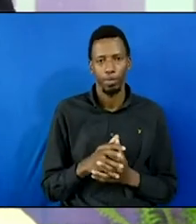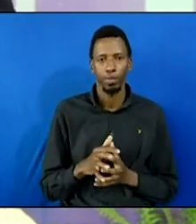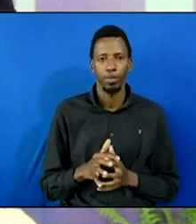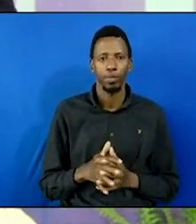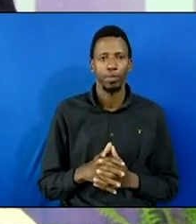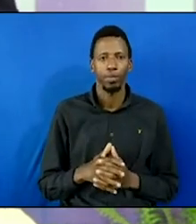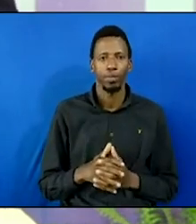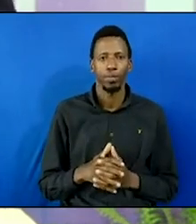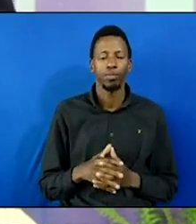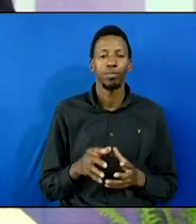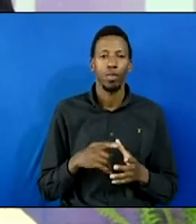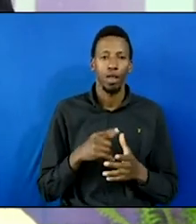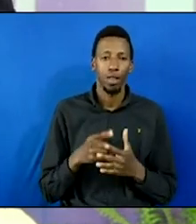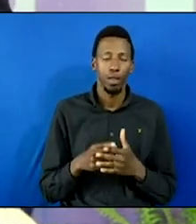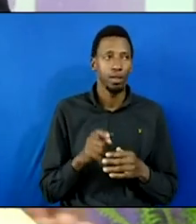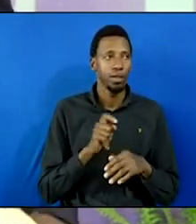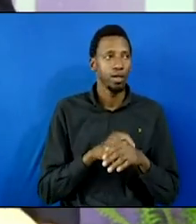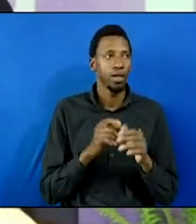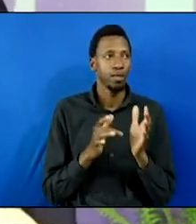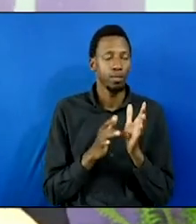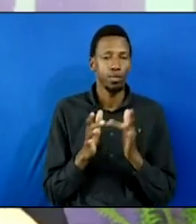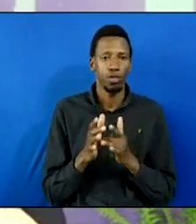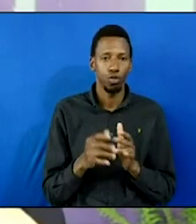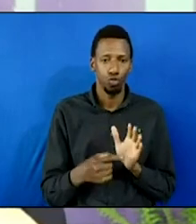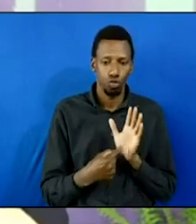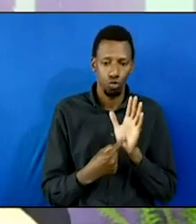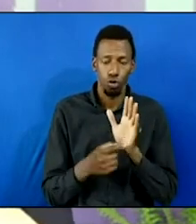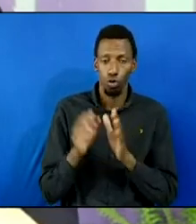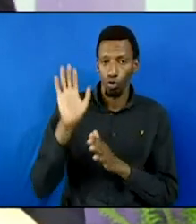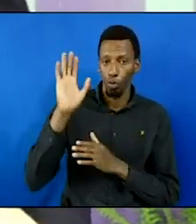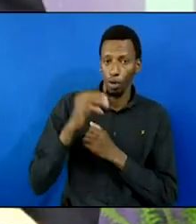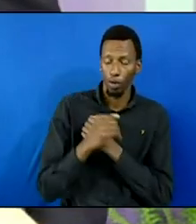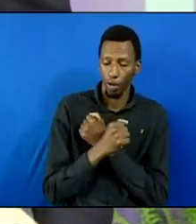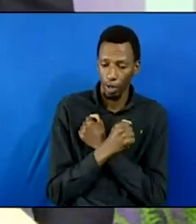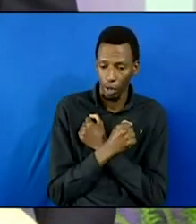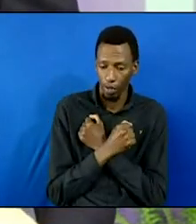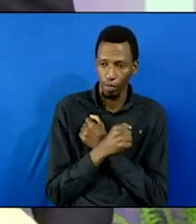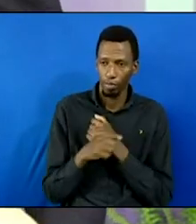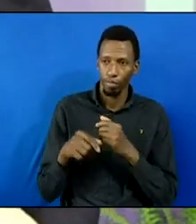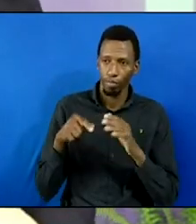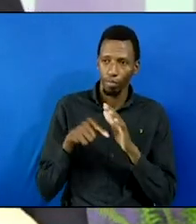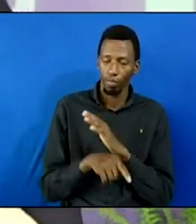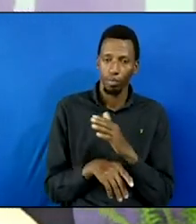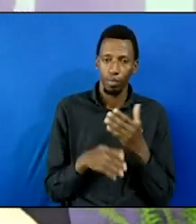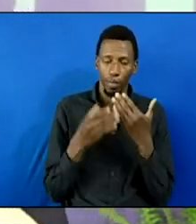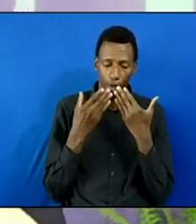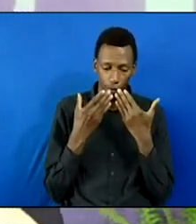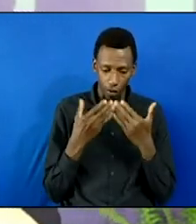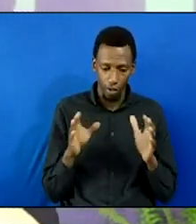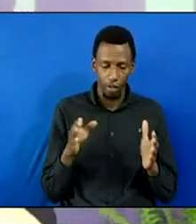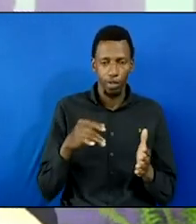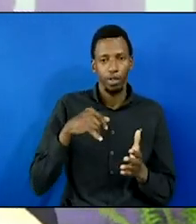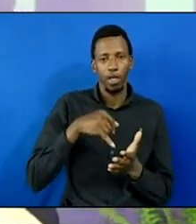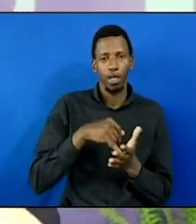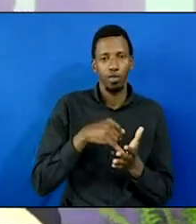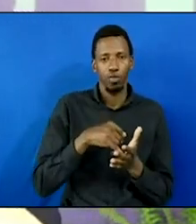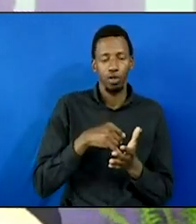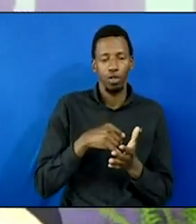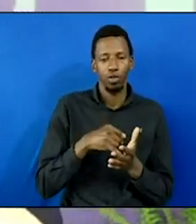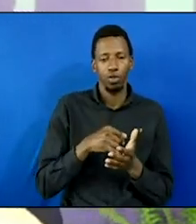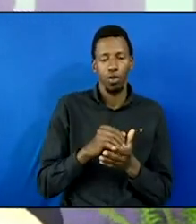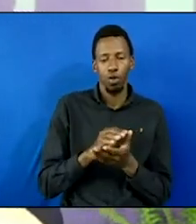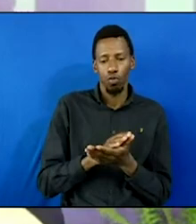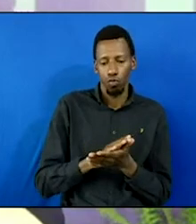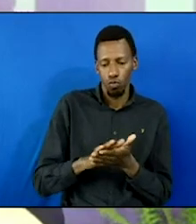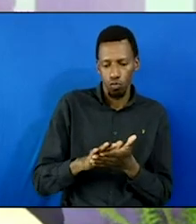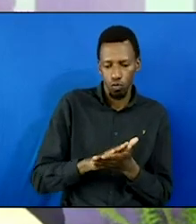course, after he had demonstrated this love relentlessly, even including washing Judas